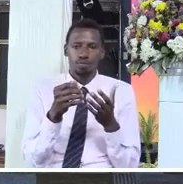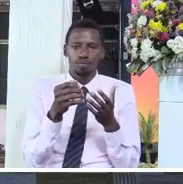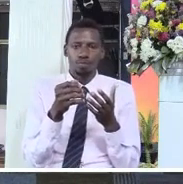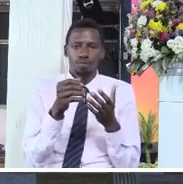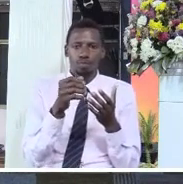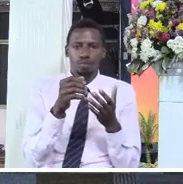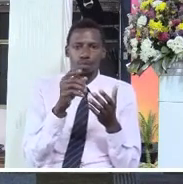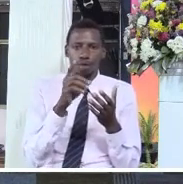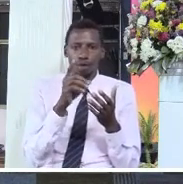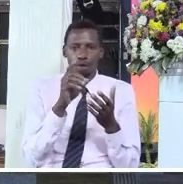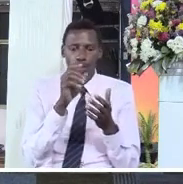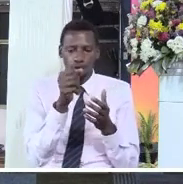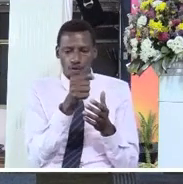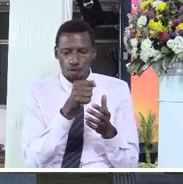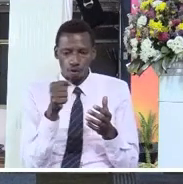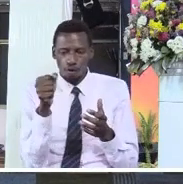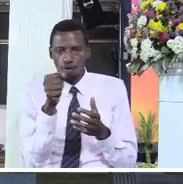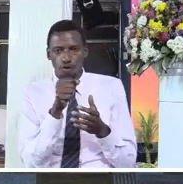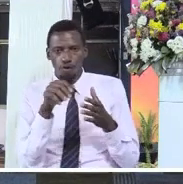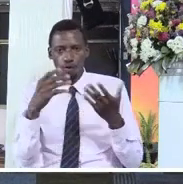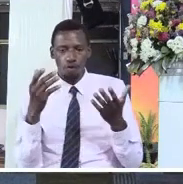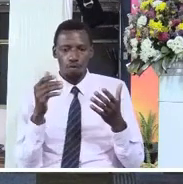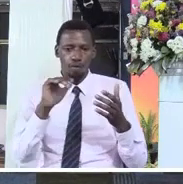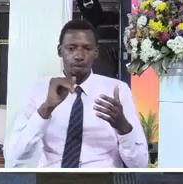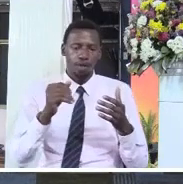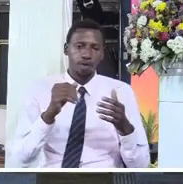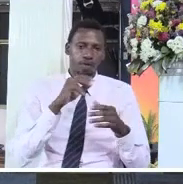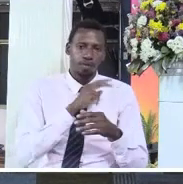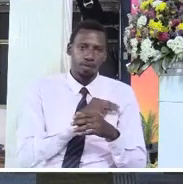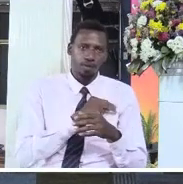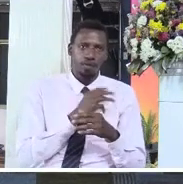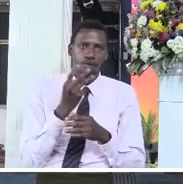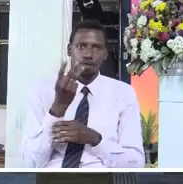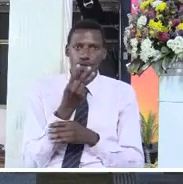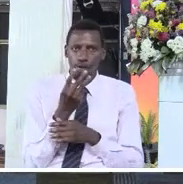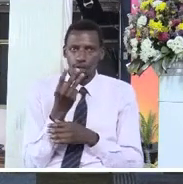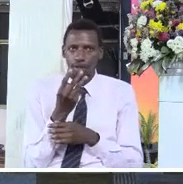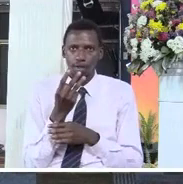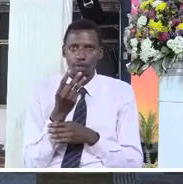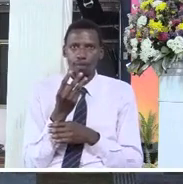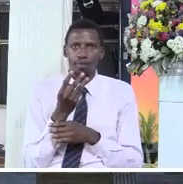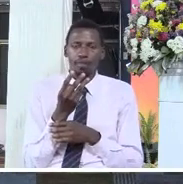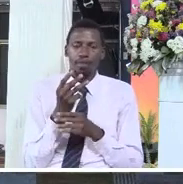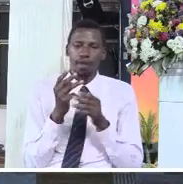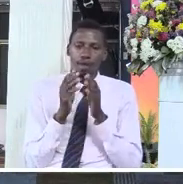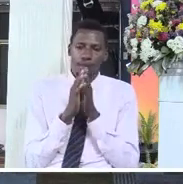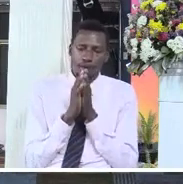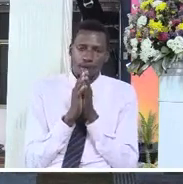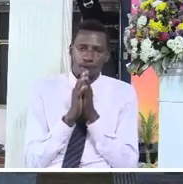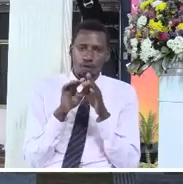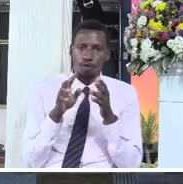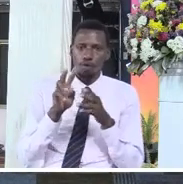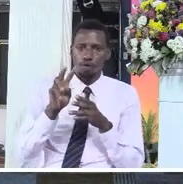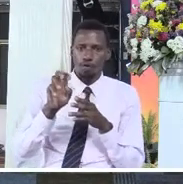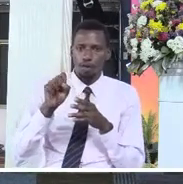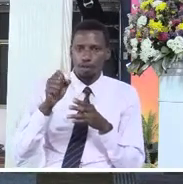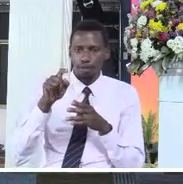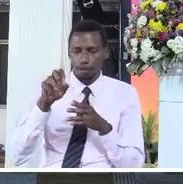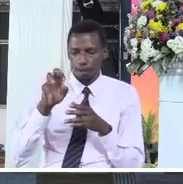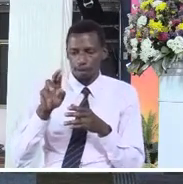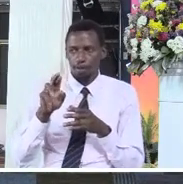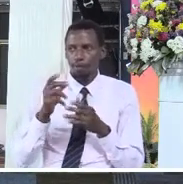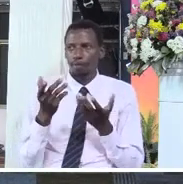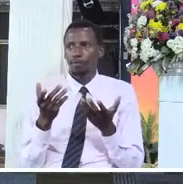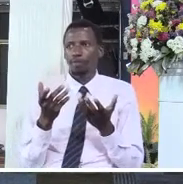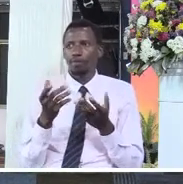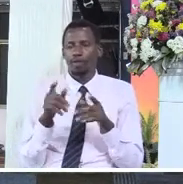going for street missions. On Wednesday there is midweek prayers and Vespers. On Thursday, there is something else. On Friday, there is Vespers. On Sabbath,